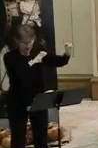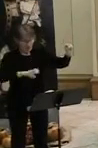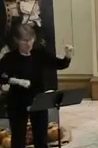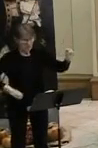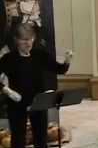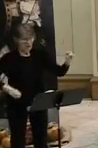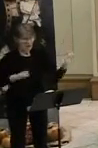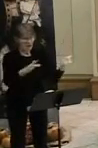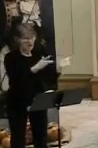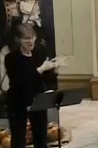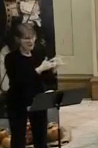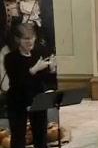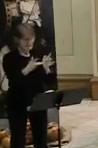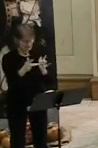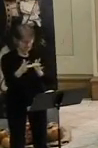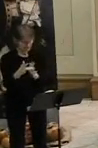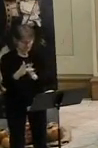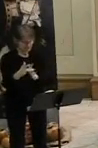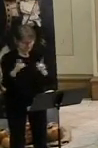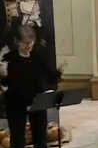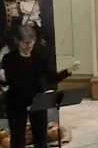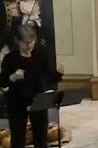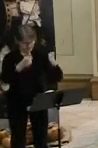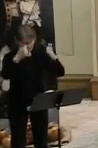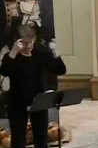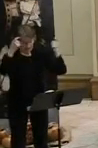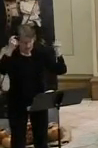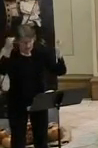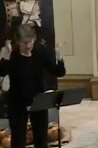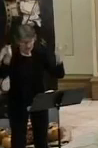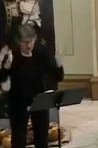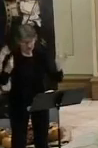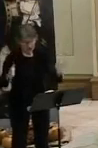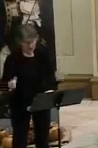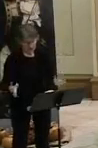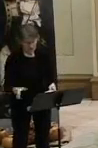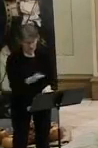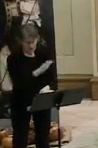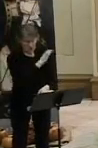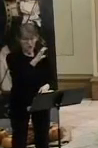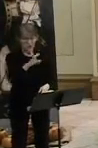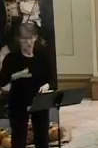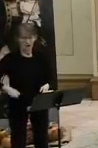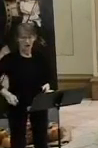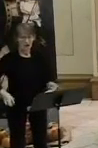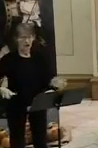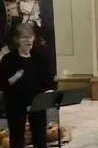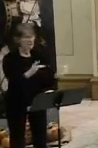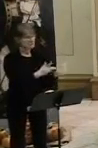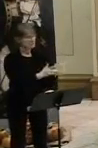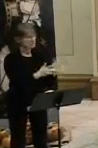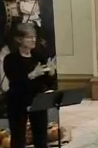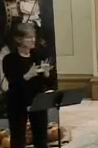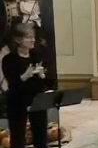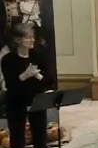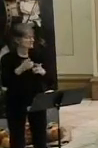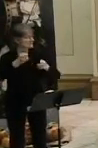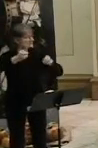salvation. Christ Jesus, Victor,